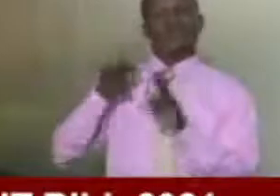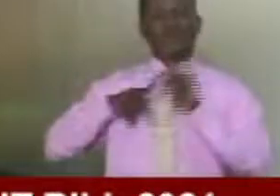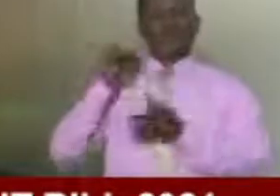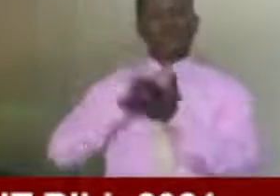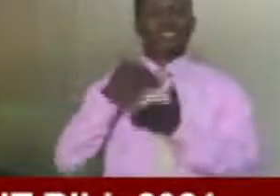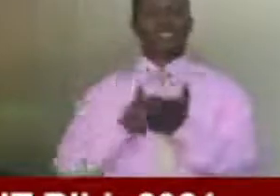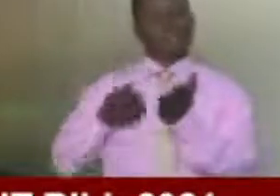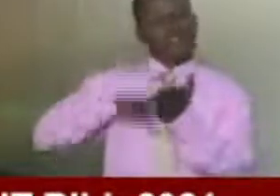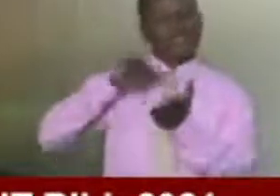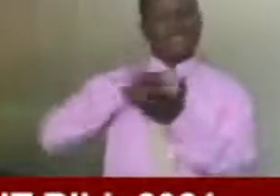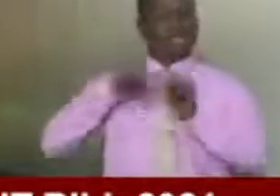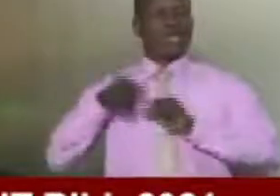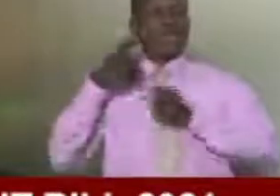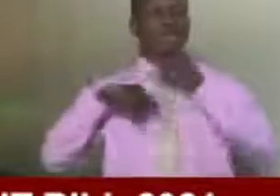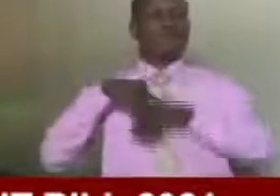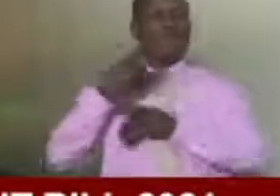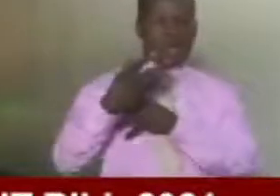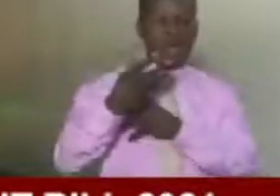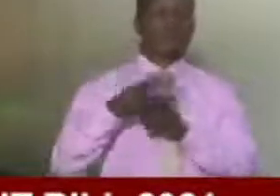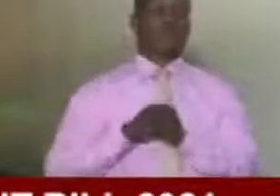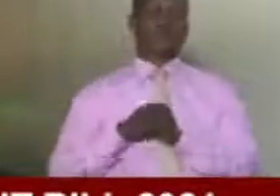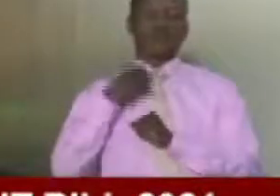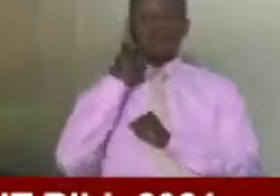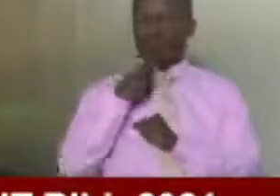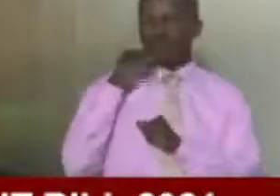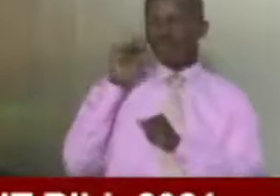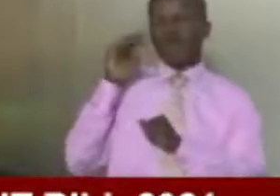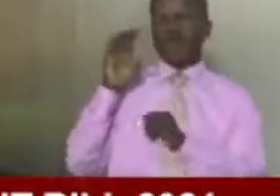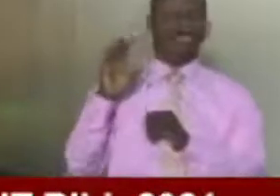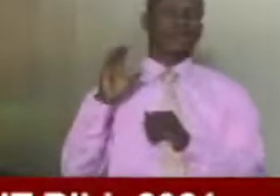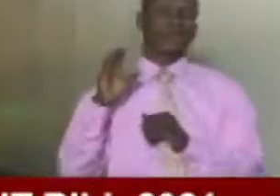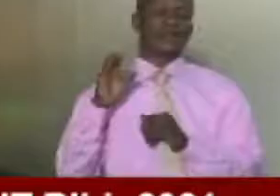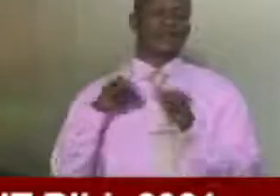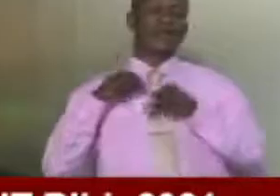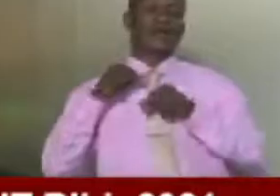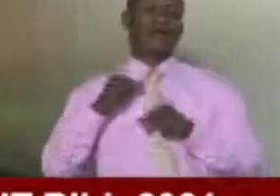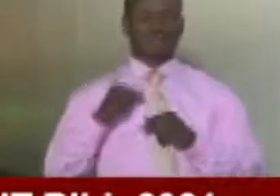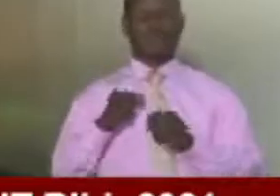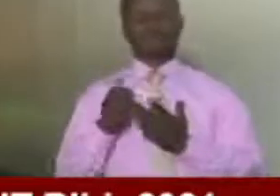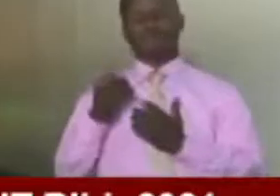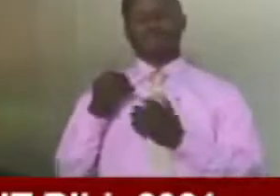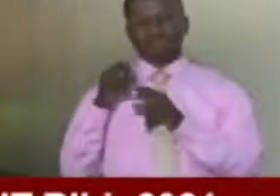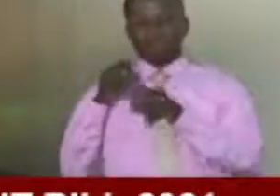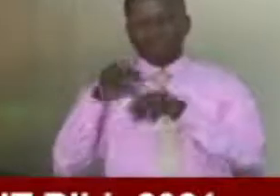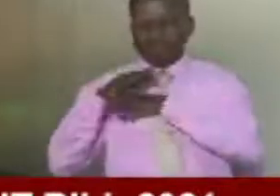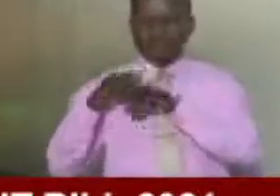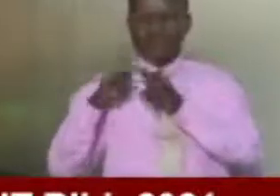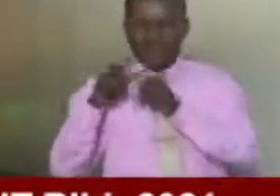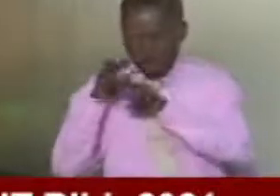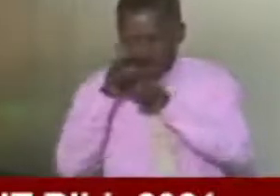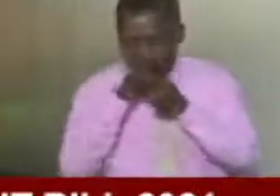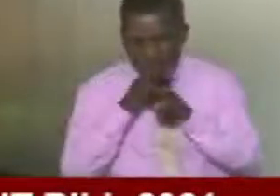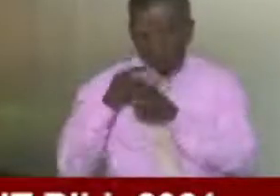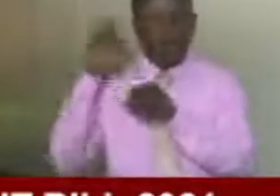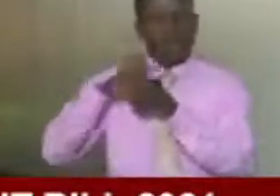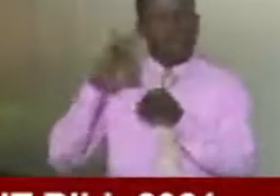who can come out, whom when INEC goes to monitor the elections will know that the people